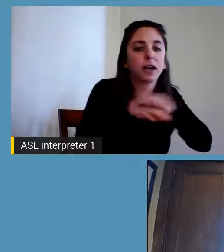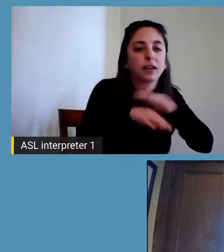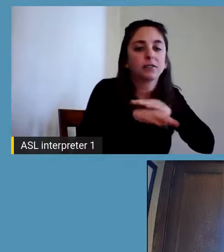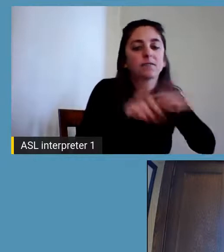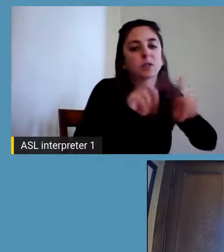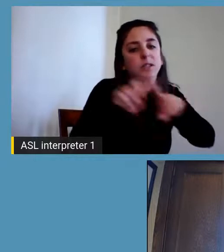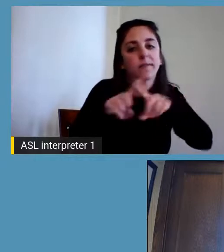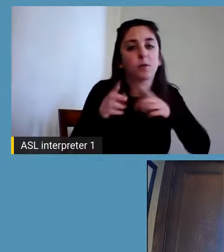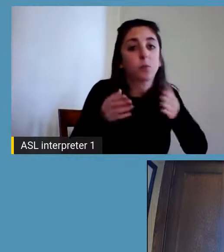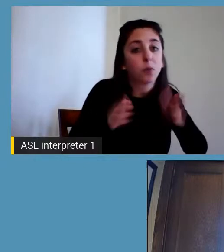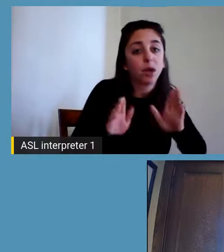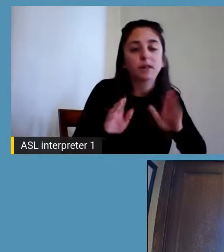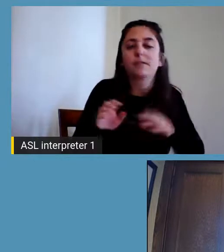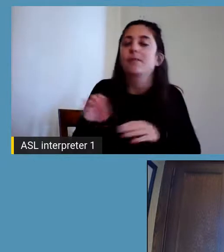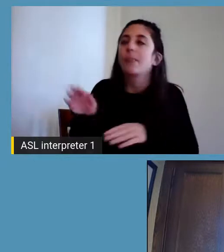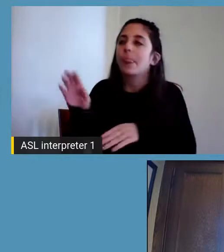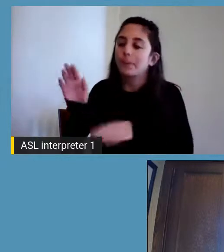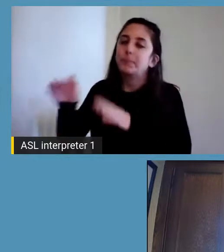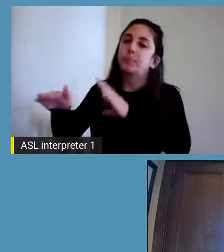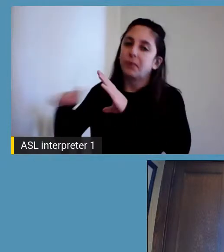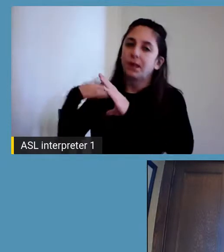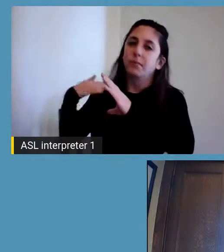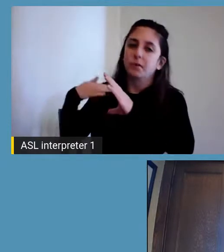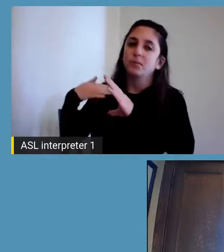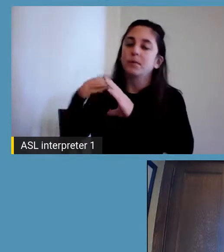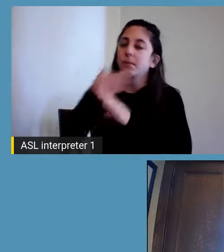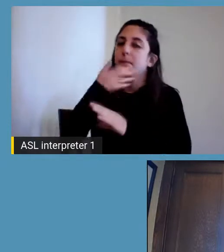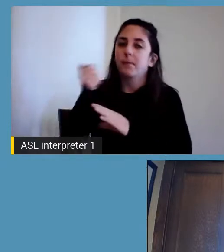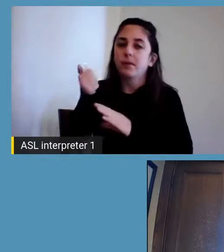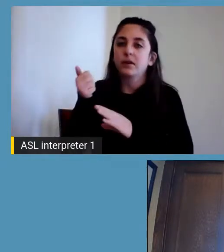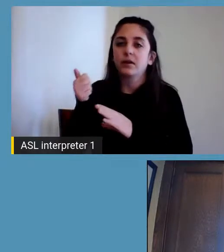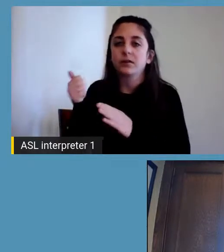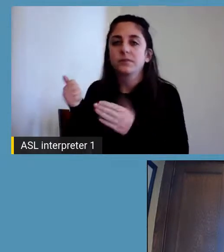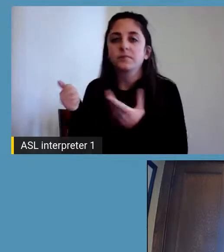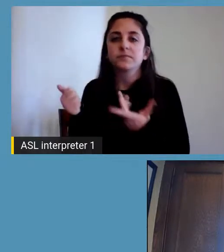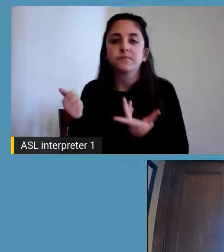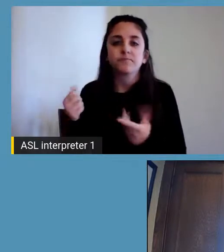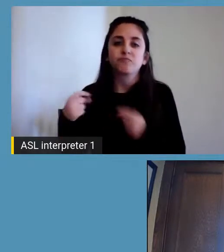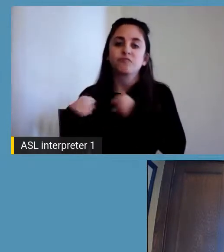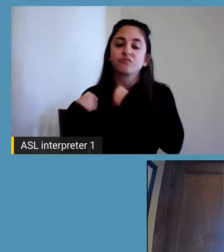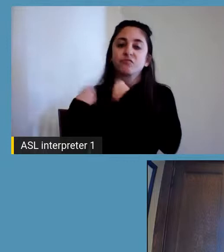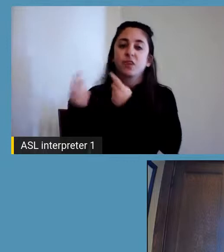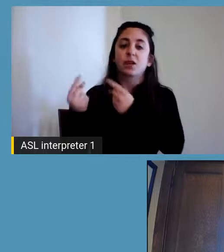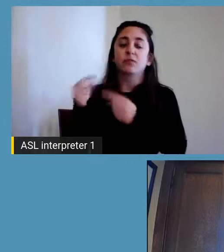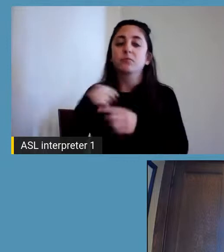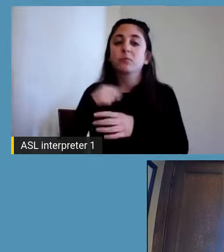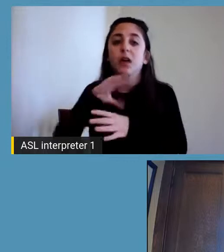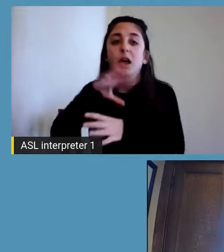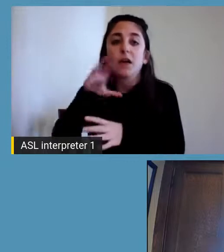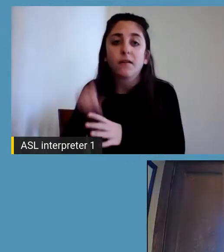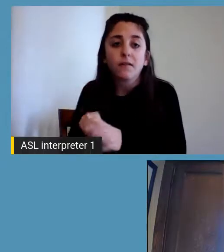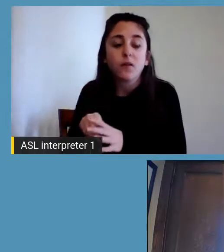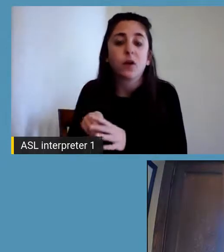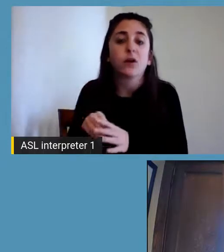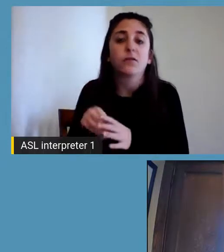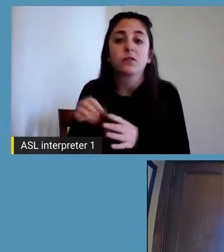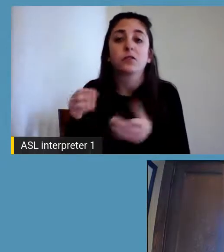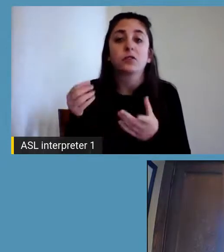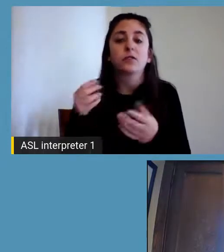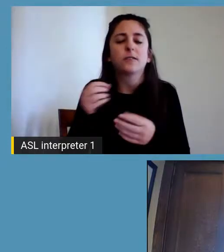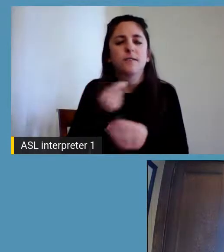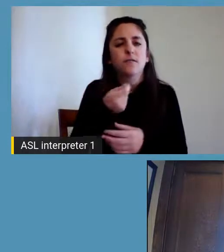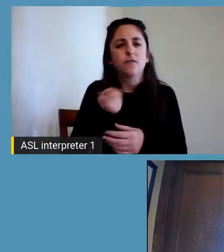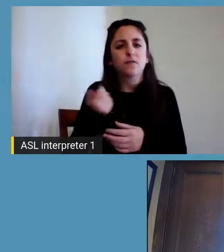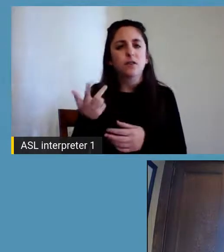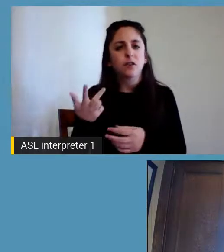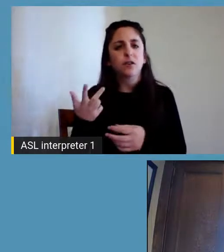email. I've been part of the VR community in town for some time, and there's quite a few people that are actually working